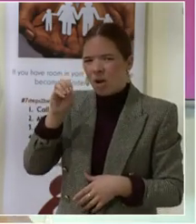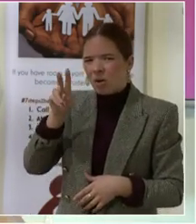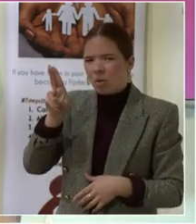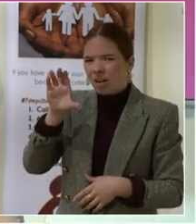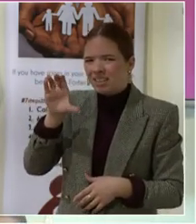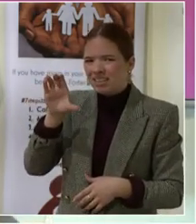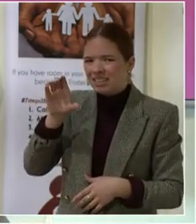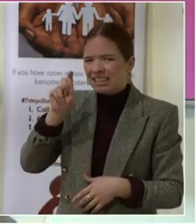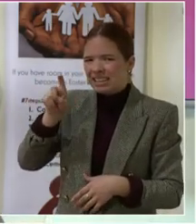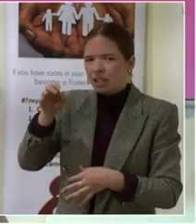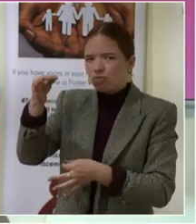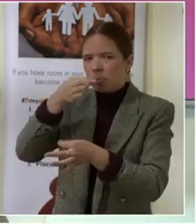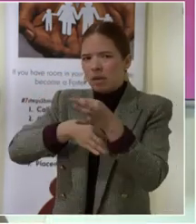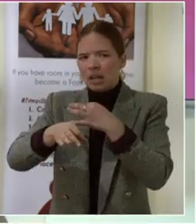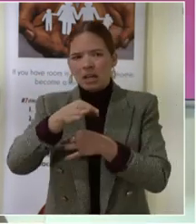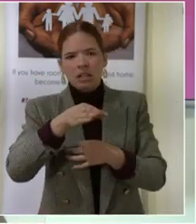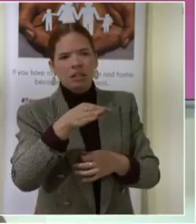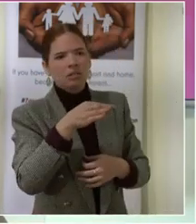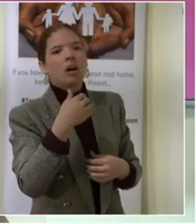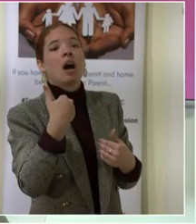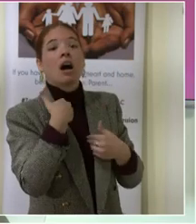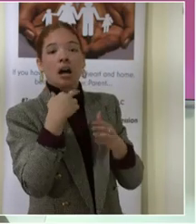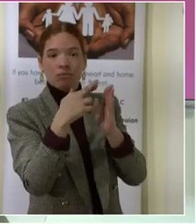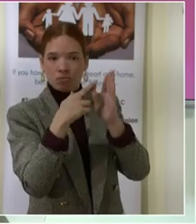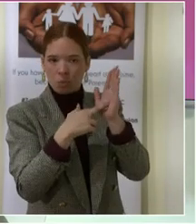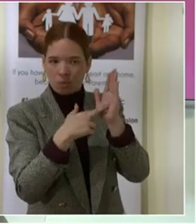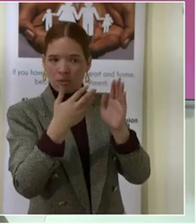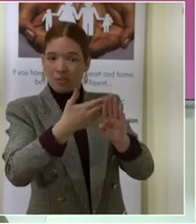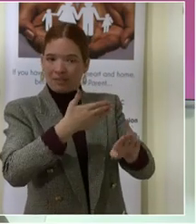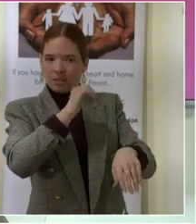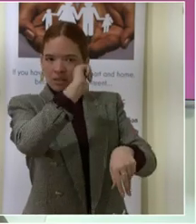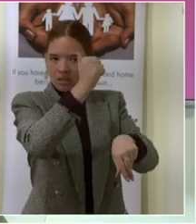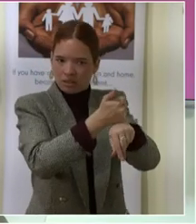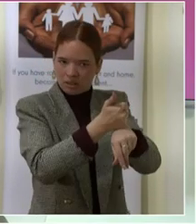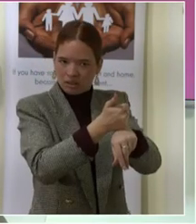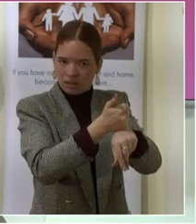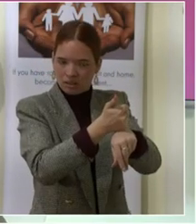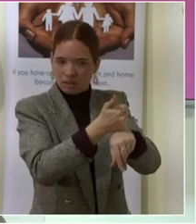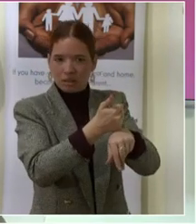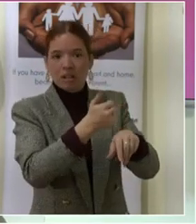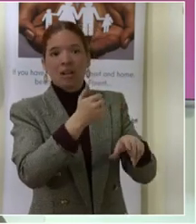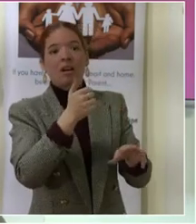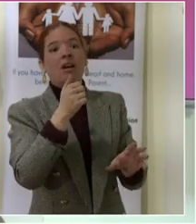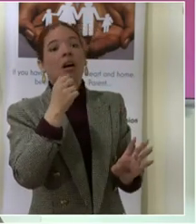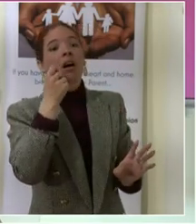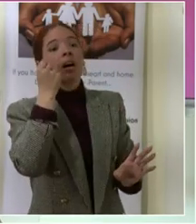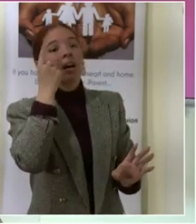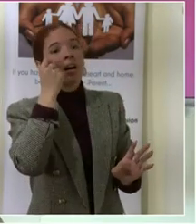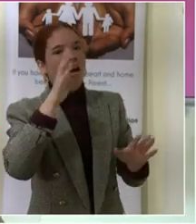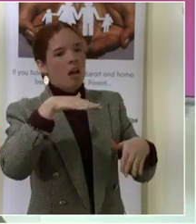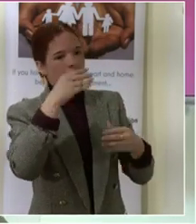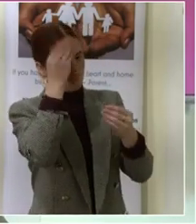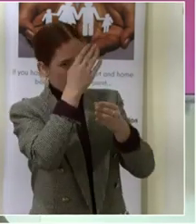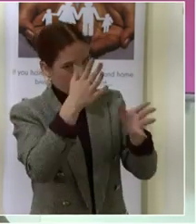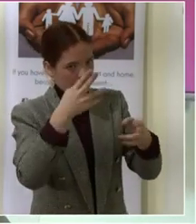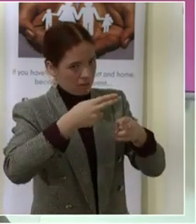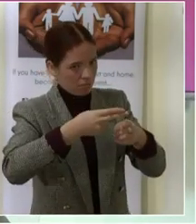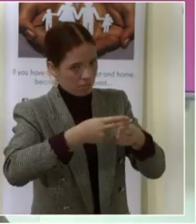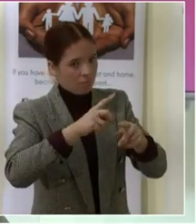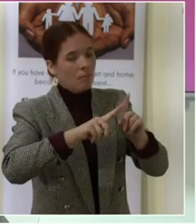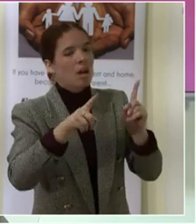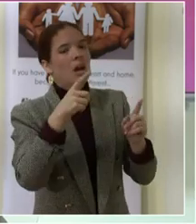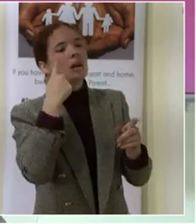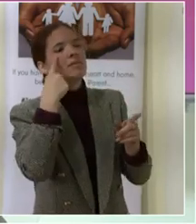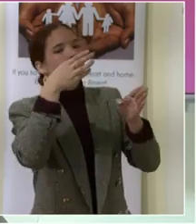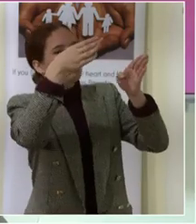about making appointments. I only make them when I have the exact right person. And these appointments are